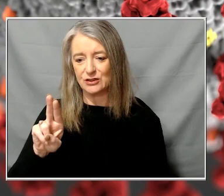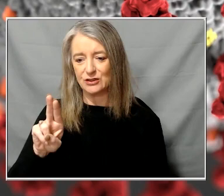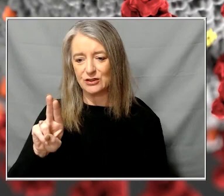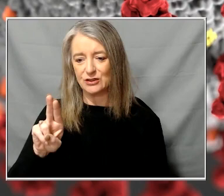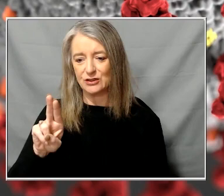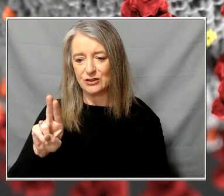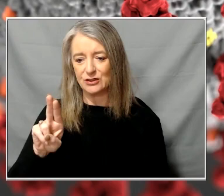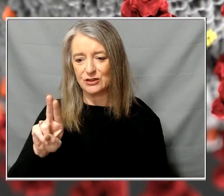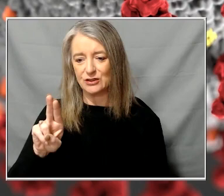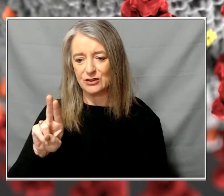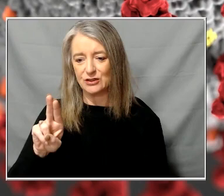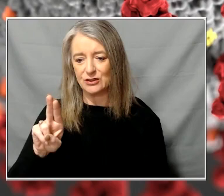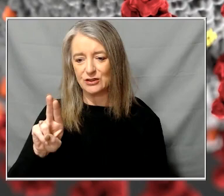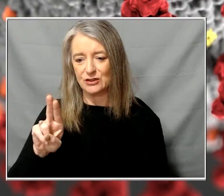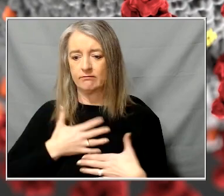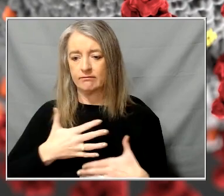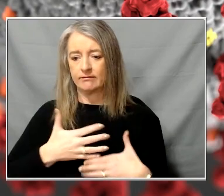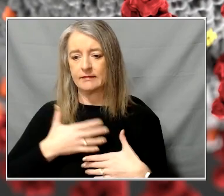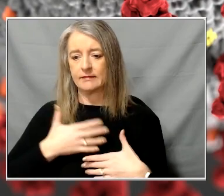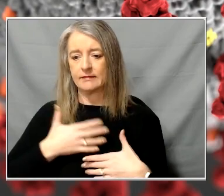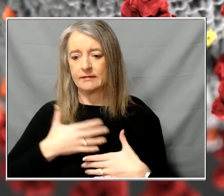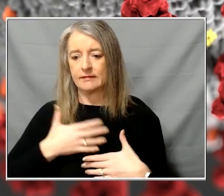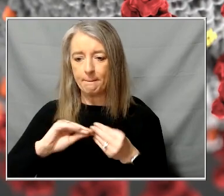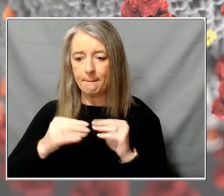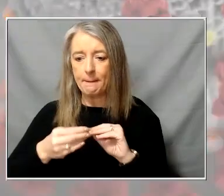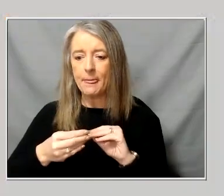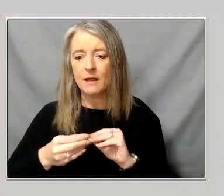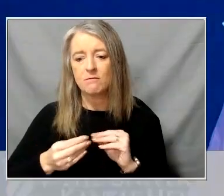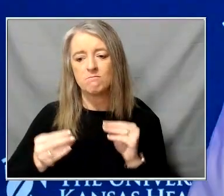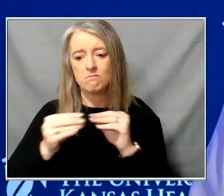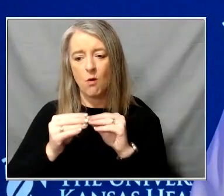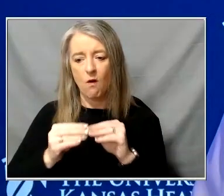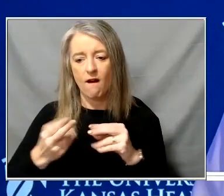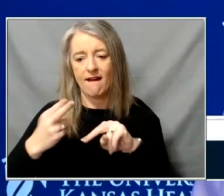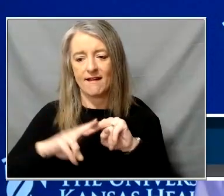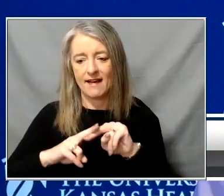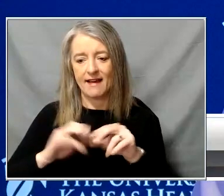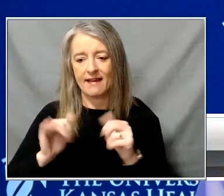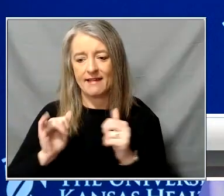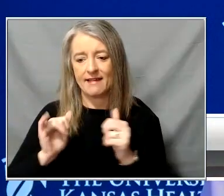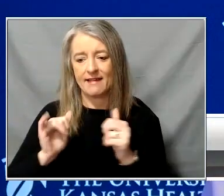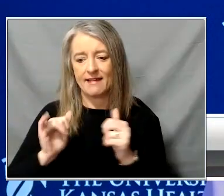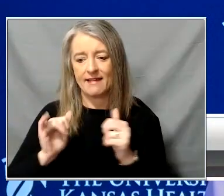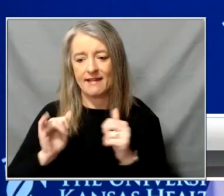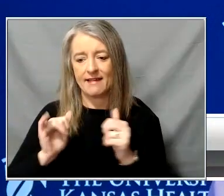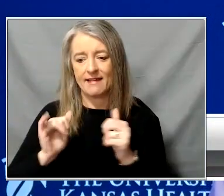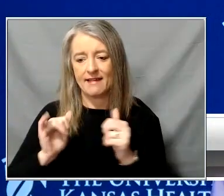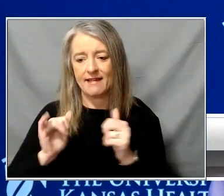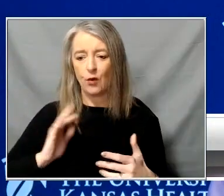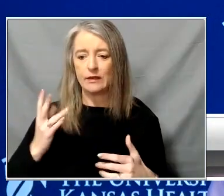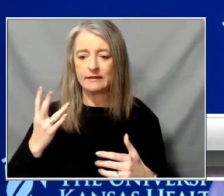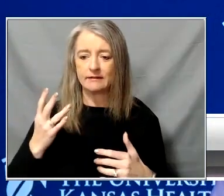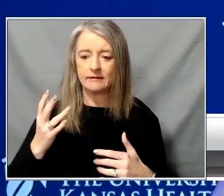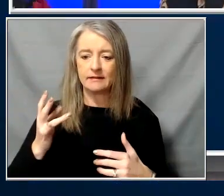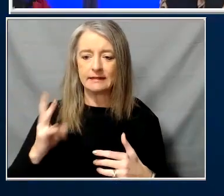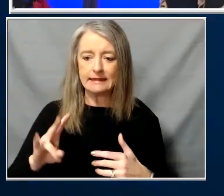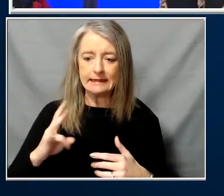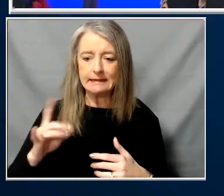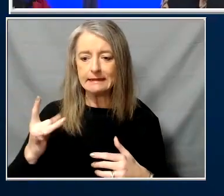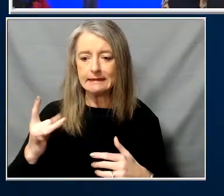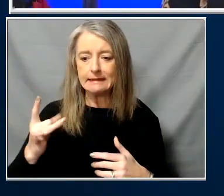on the top line, we have 53 total infections, but we're really focusing on that second line. So 34 active infections, unfortunately 8 in